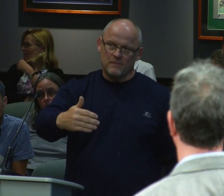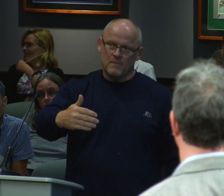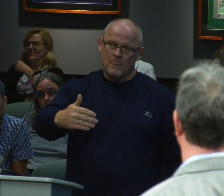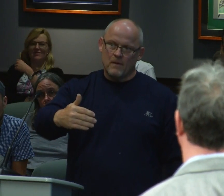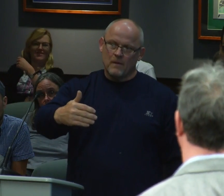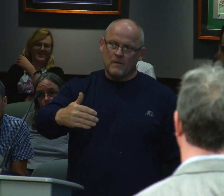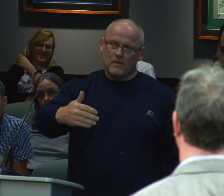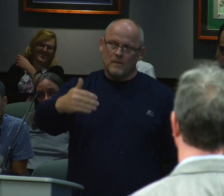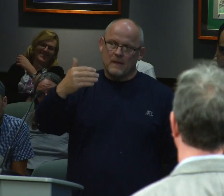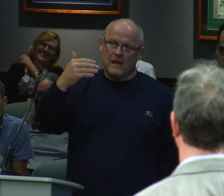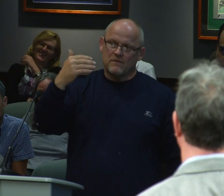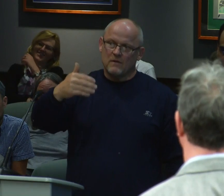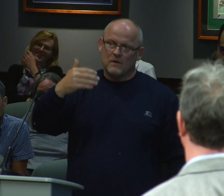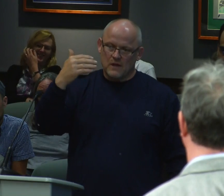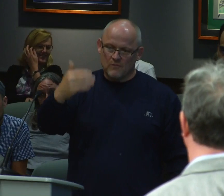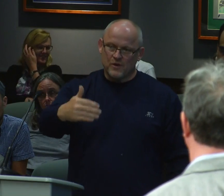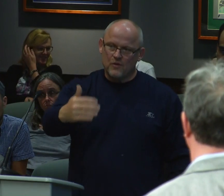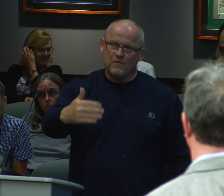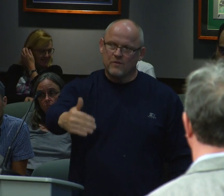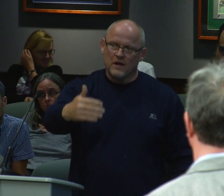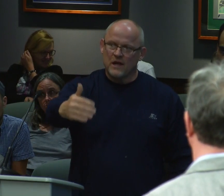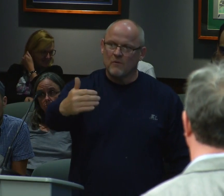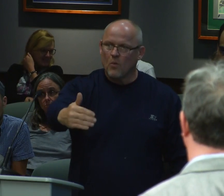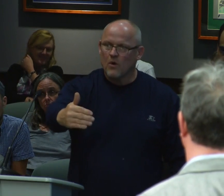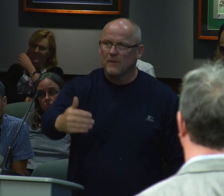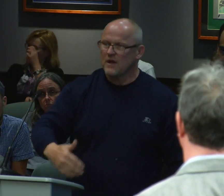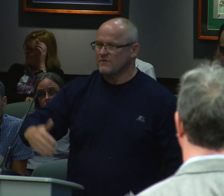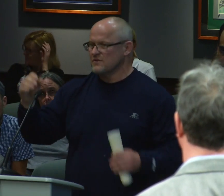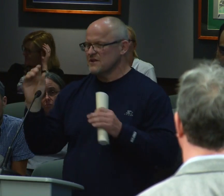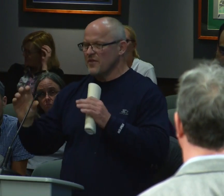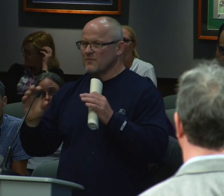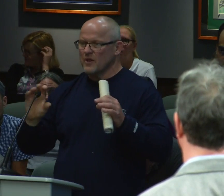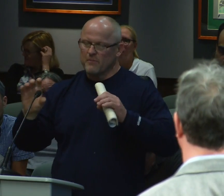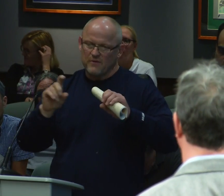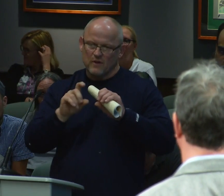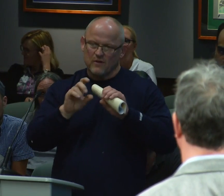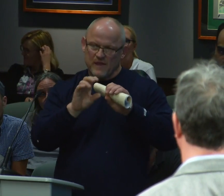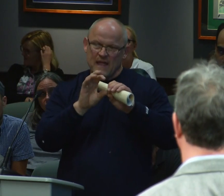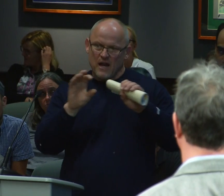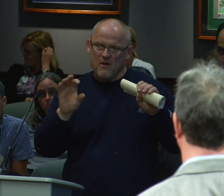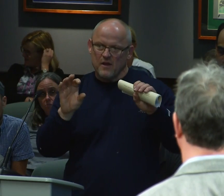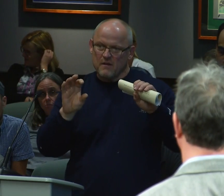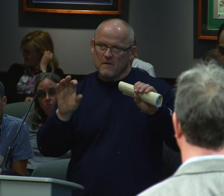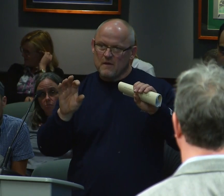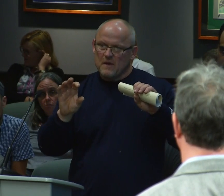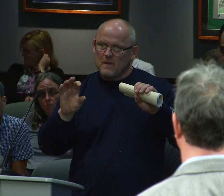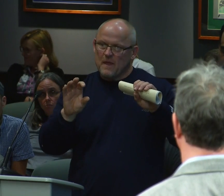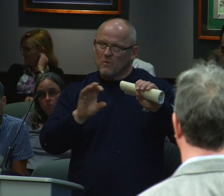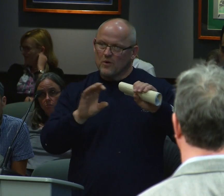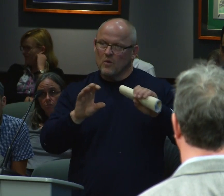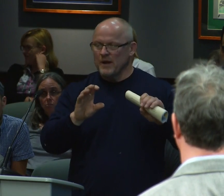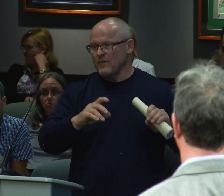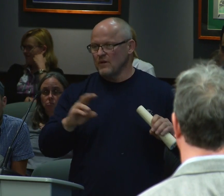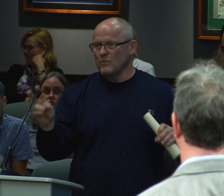area that can reduce flooding even more? Because there's nothing really particular in that area